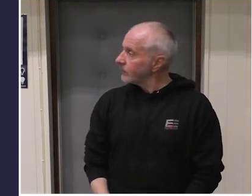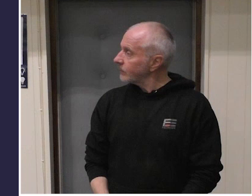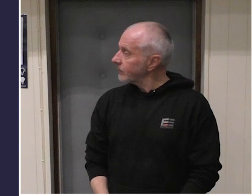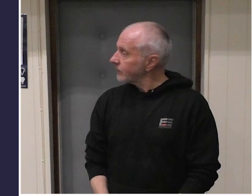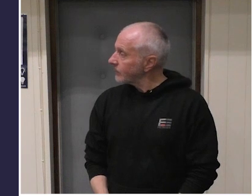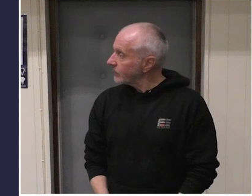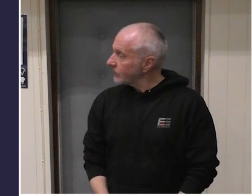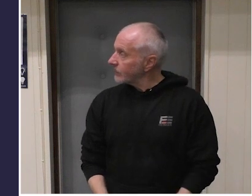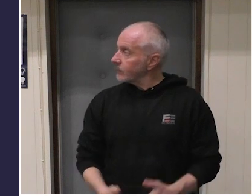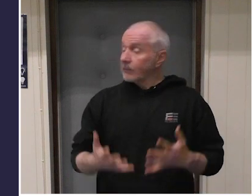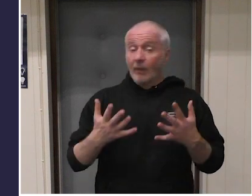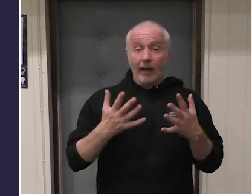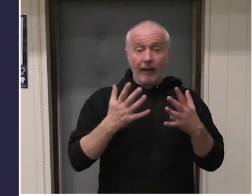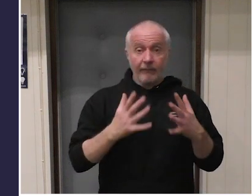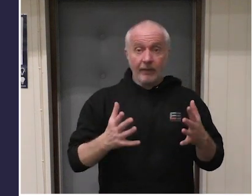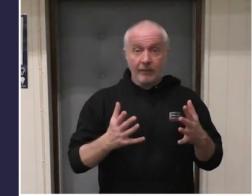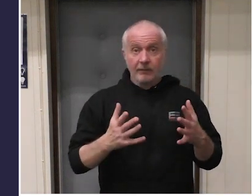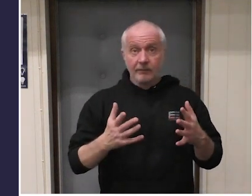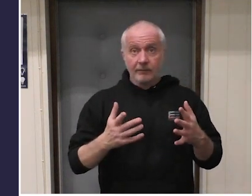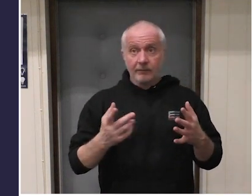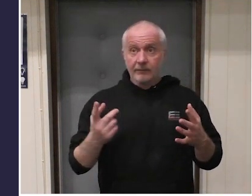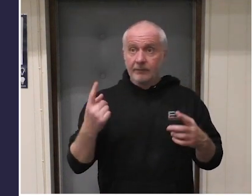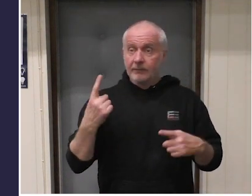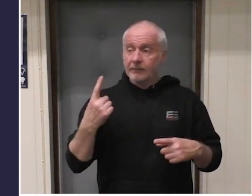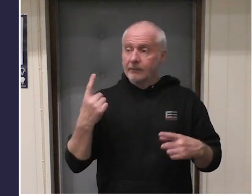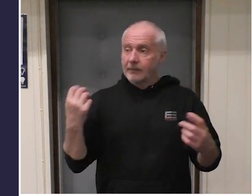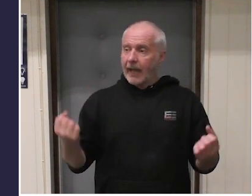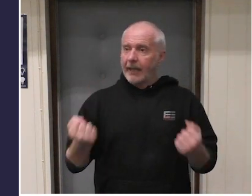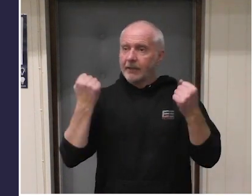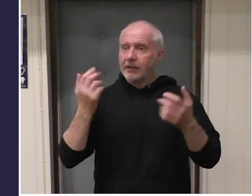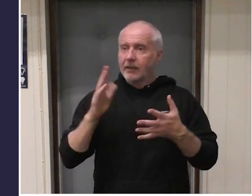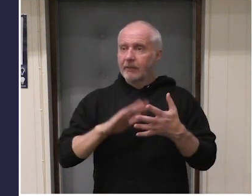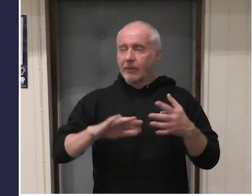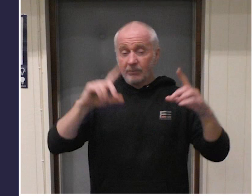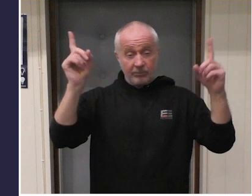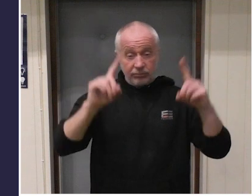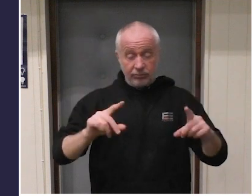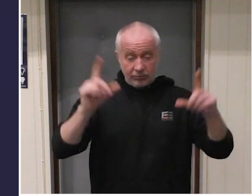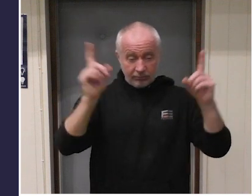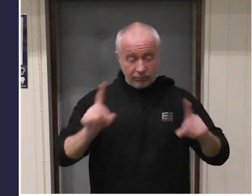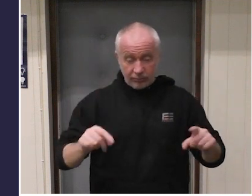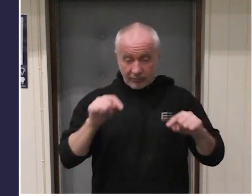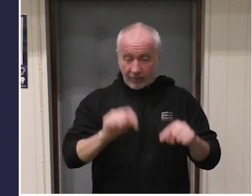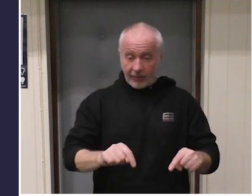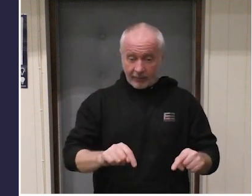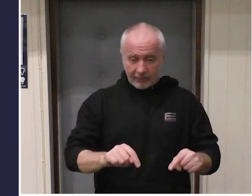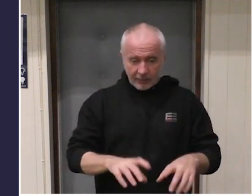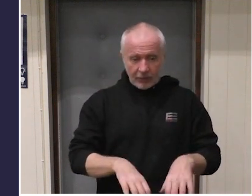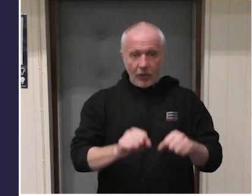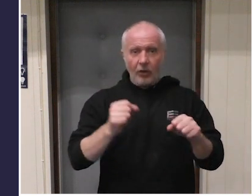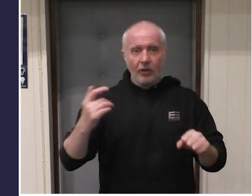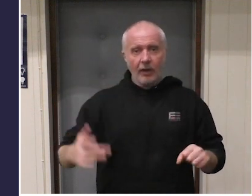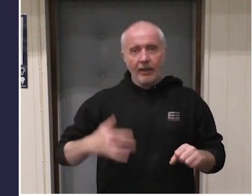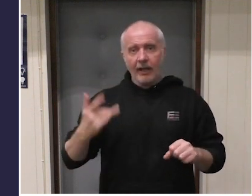you know, there's a large, massive input of energy from electricity, from lightning, that then formed the spark of life, a bit like in